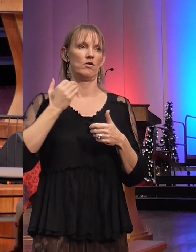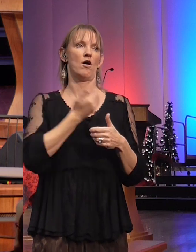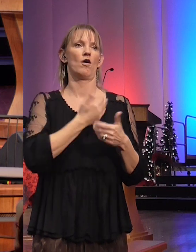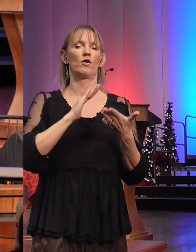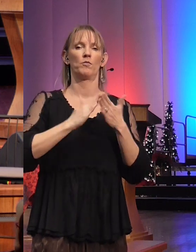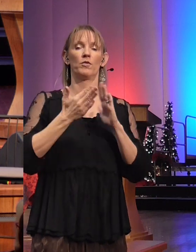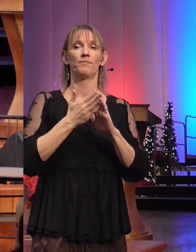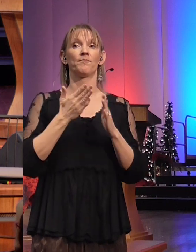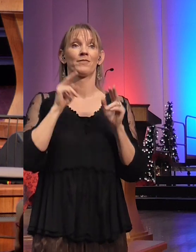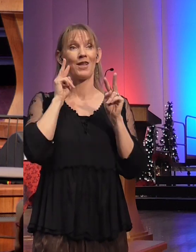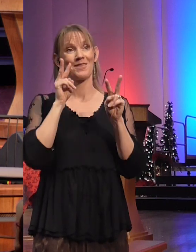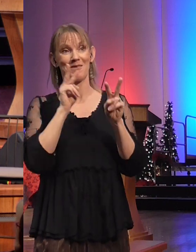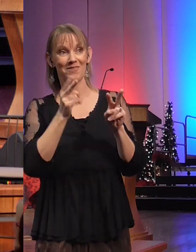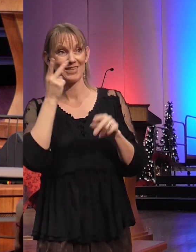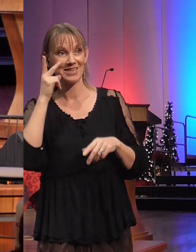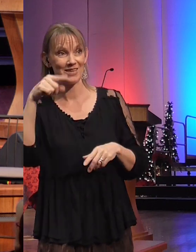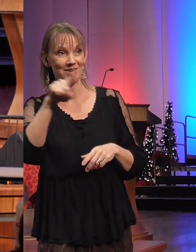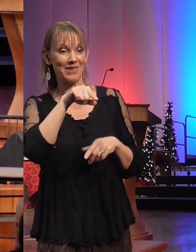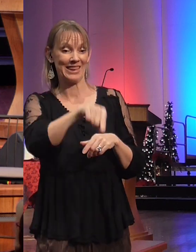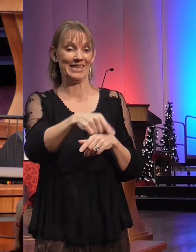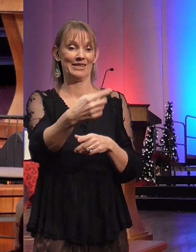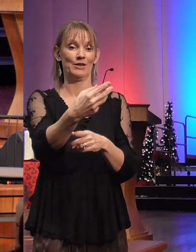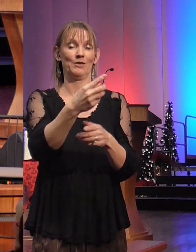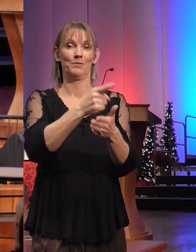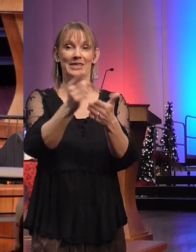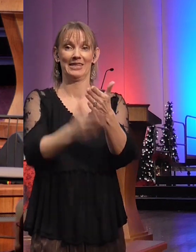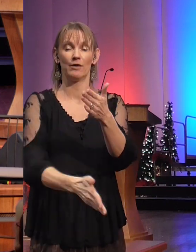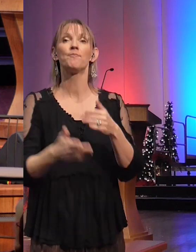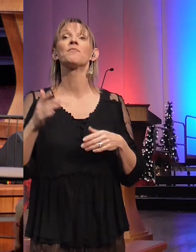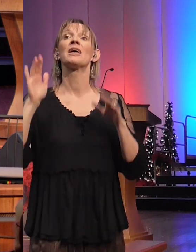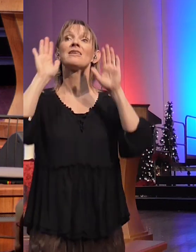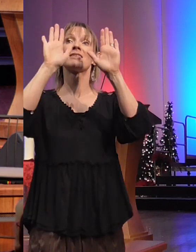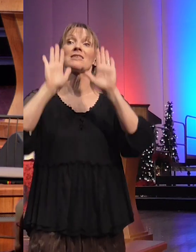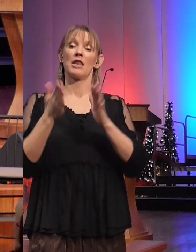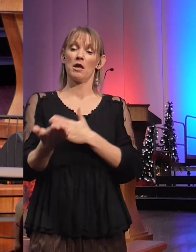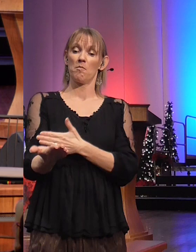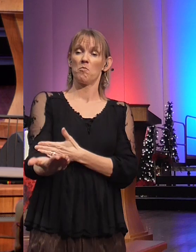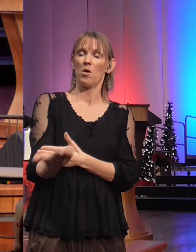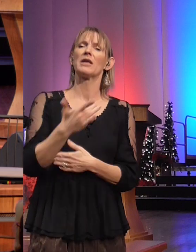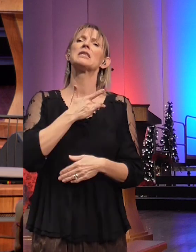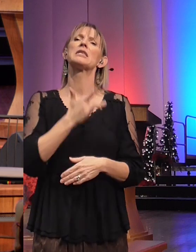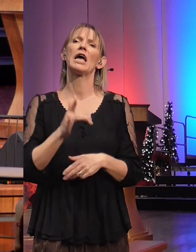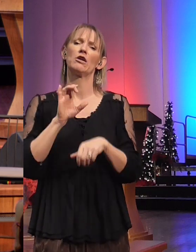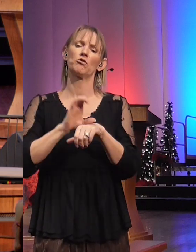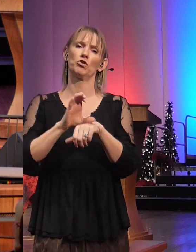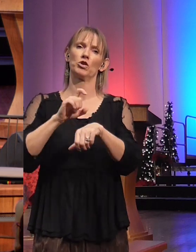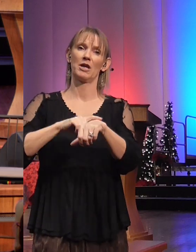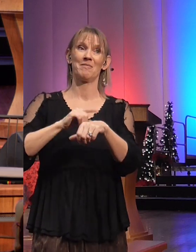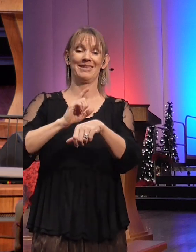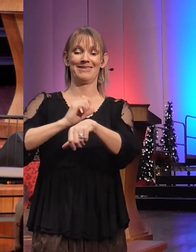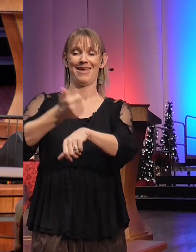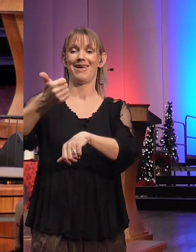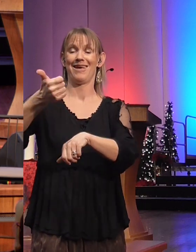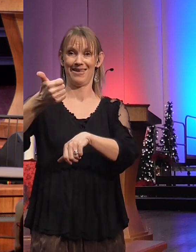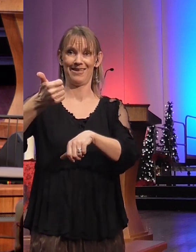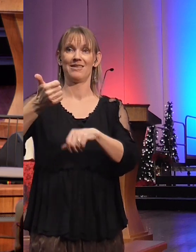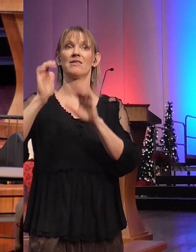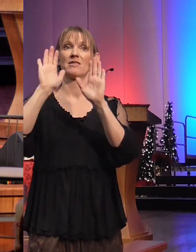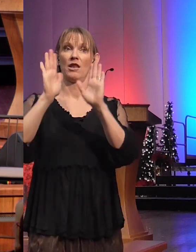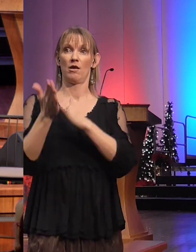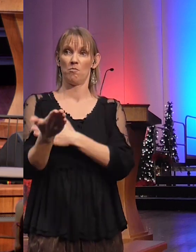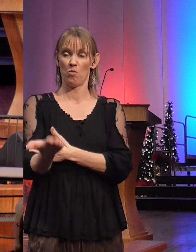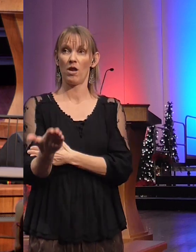So we look forward to seeing you this weekend. And then Sunday morning, it's normally church time, right? So at 10 o'clock Sunday